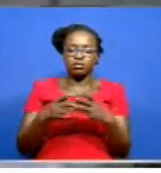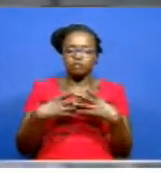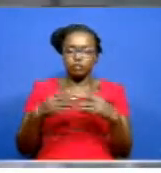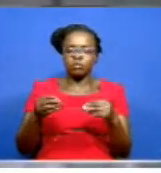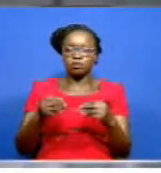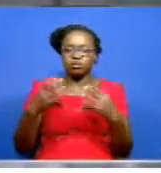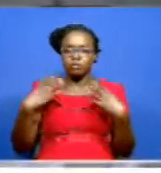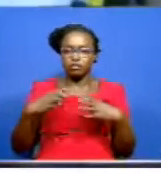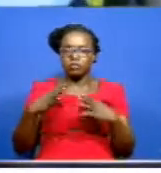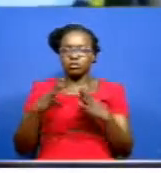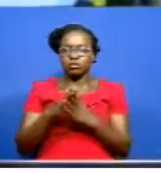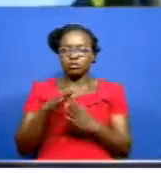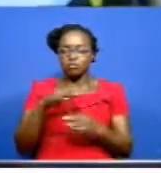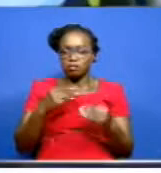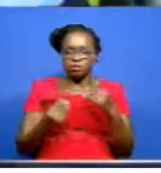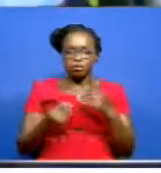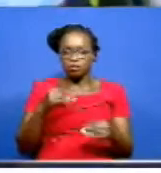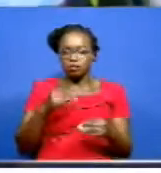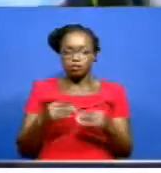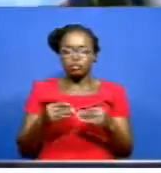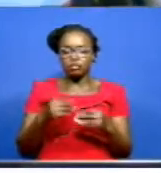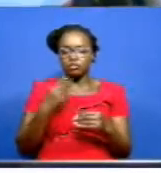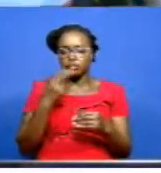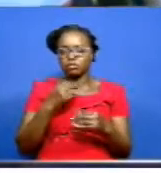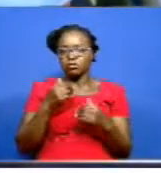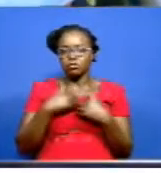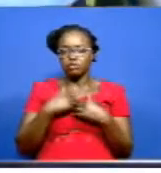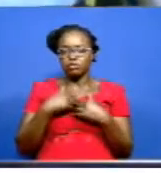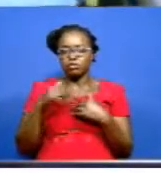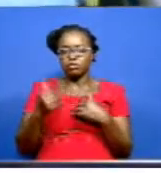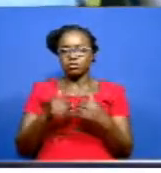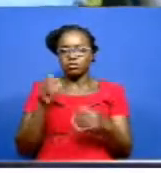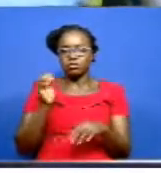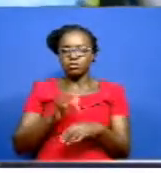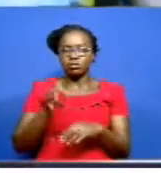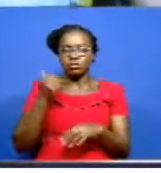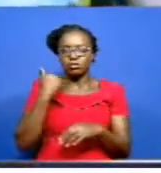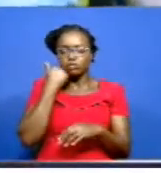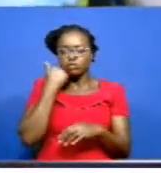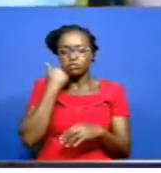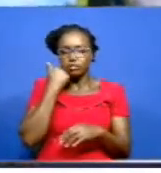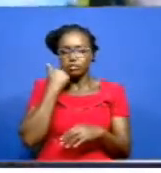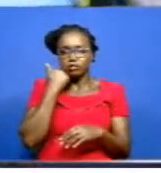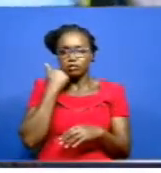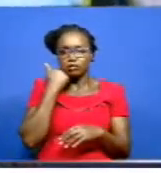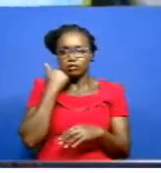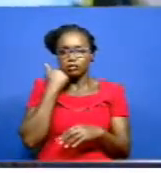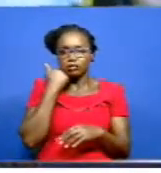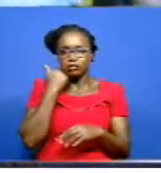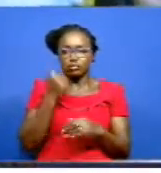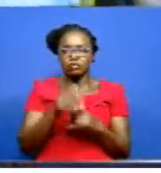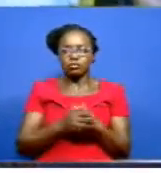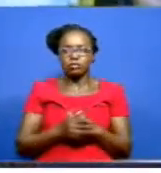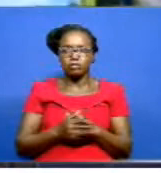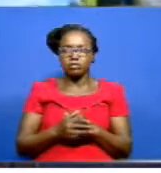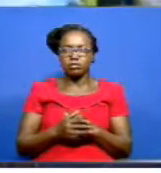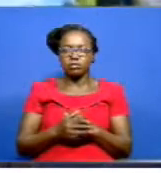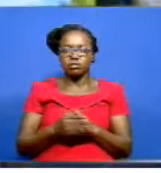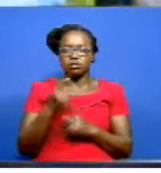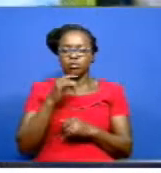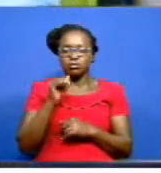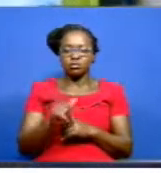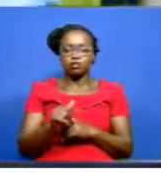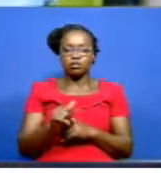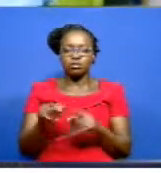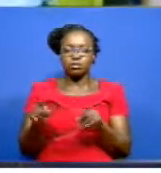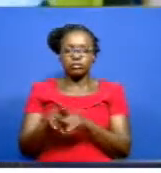with comorbidities, people who have got other infectious, people who have got other diseases, so that we